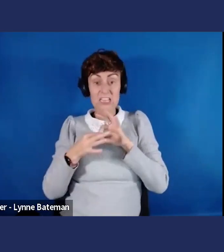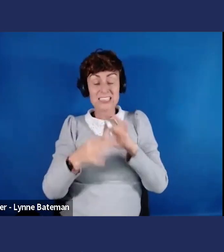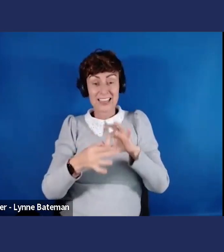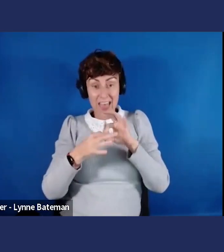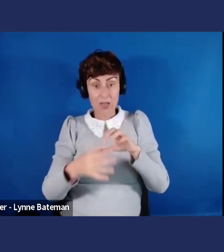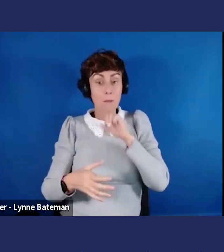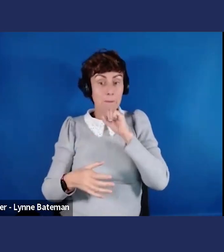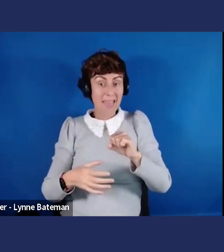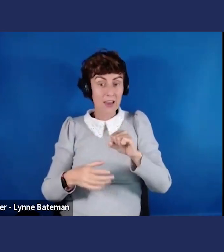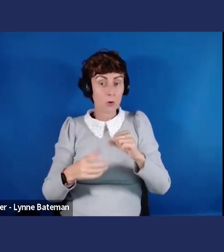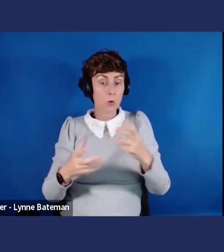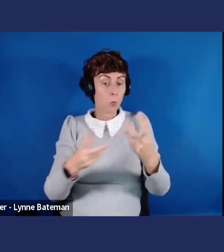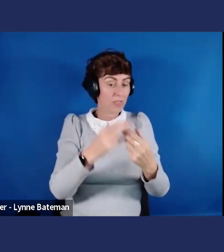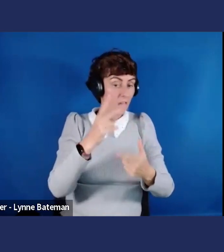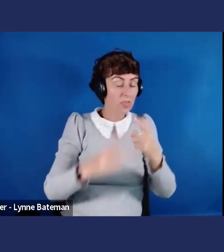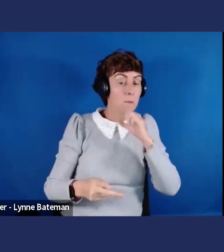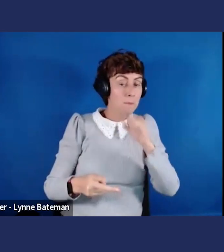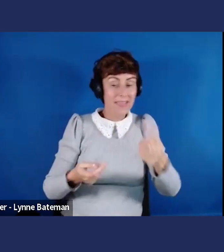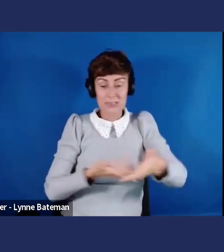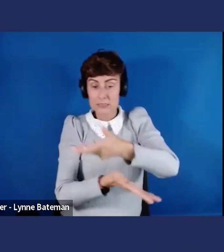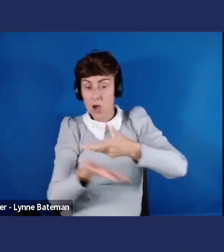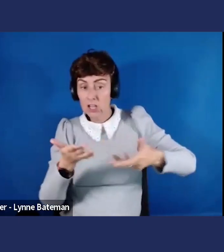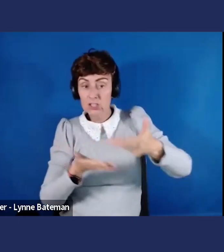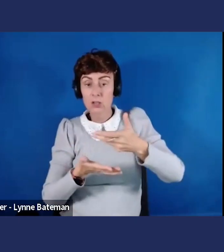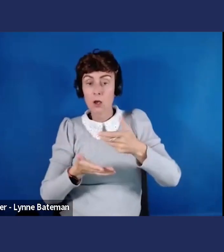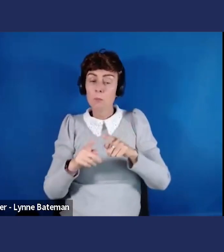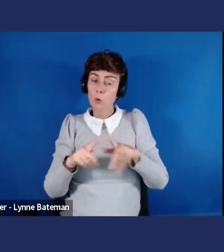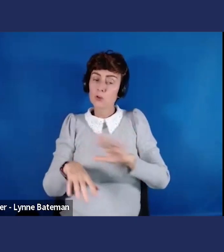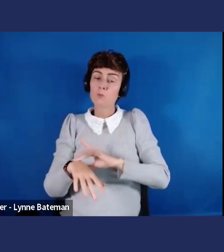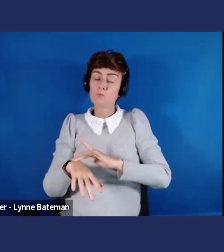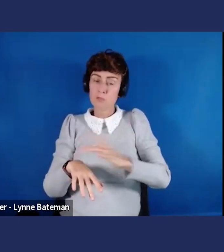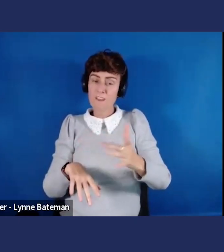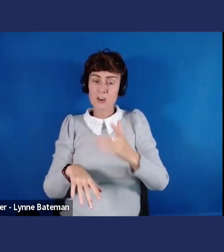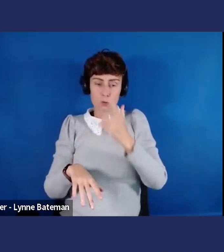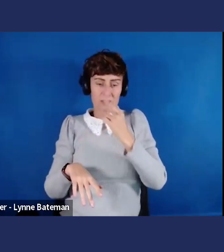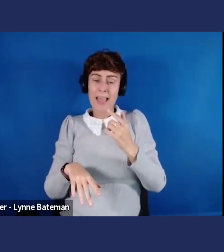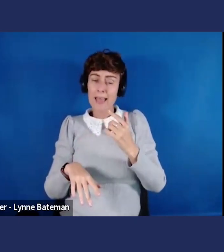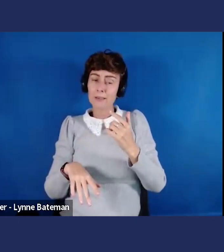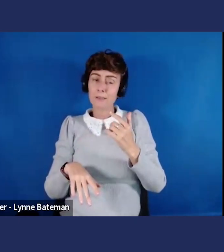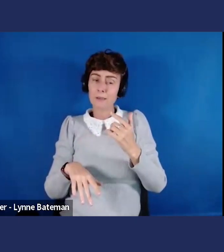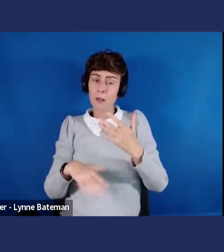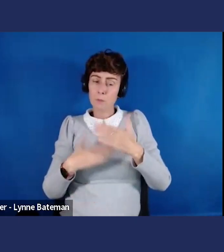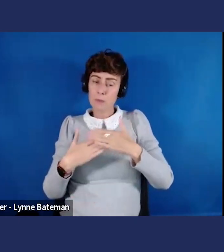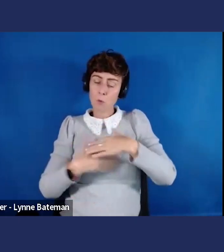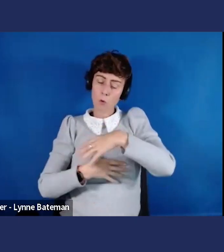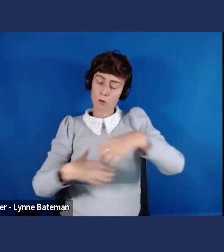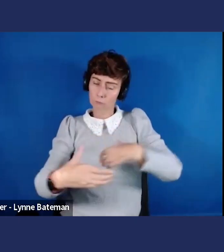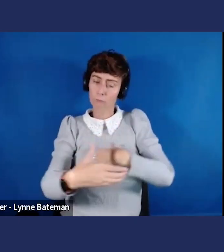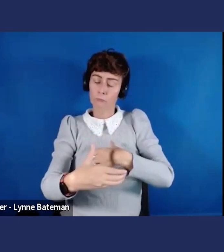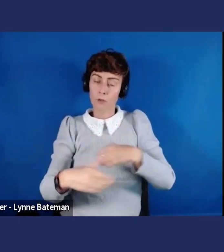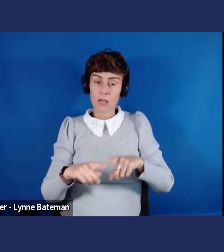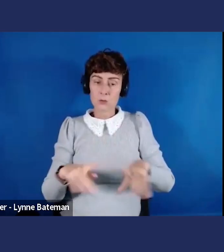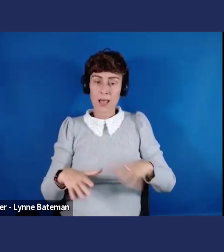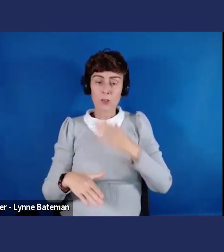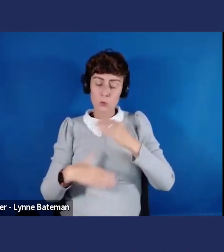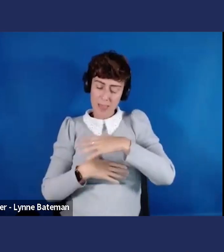peer support sessions. But in professional ways, we can do that in a much more compassionate way. We can use